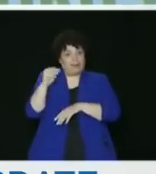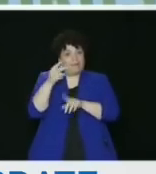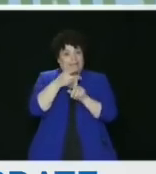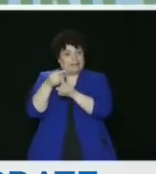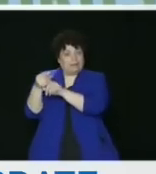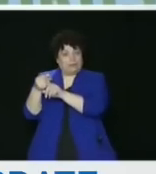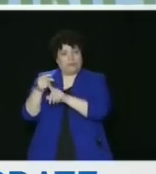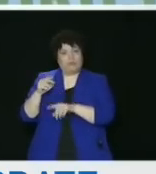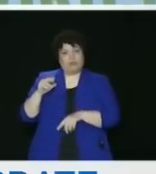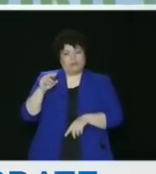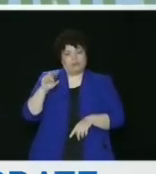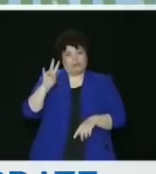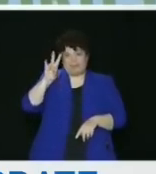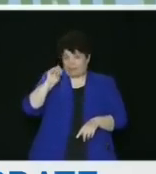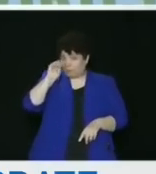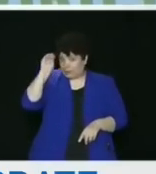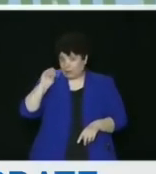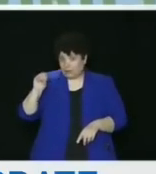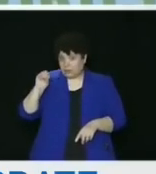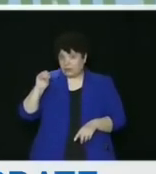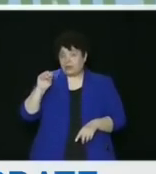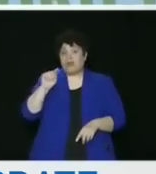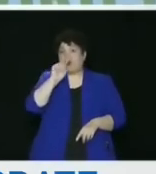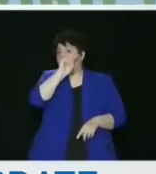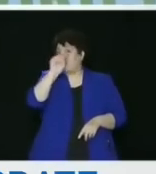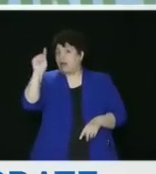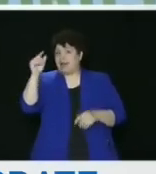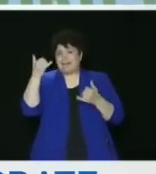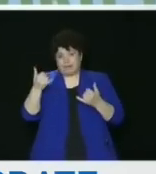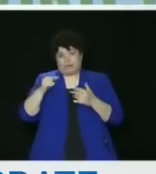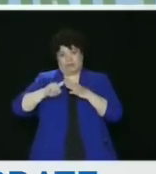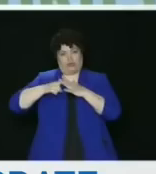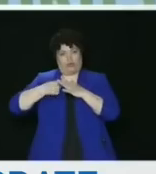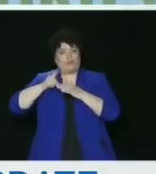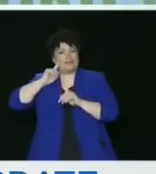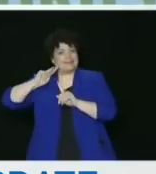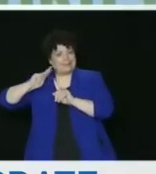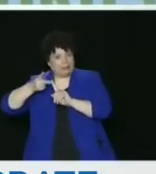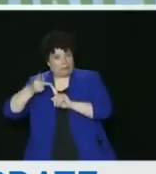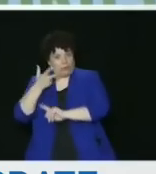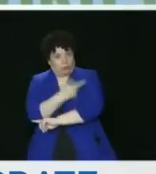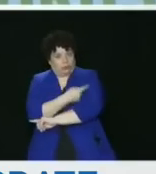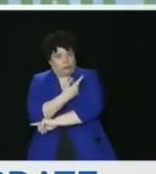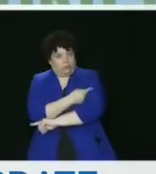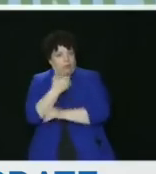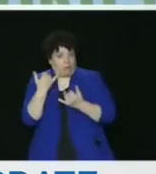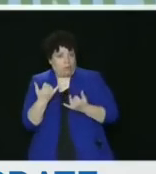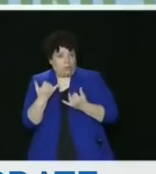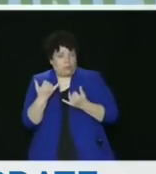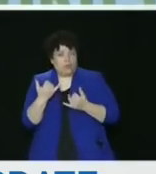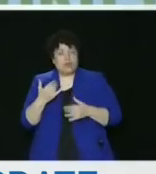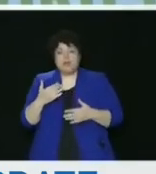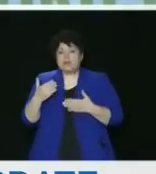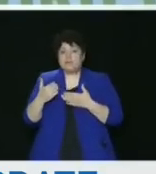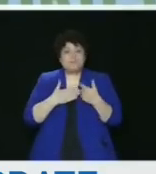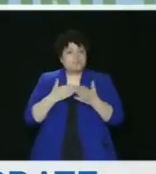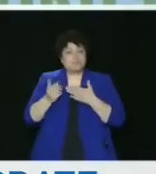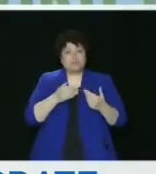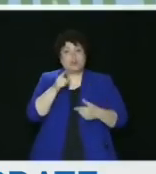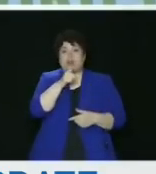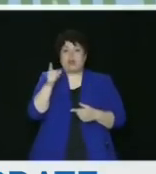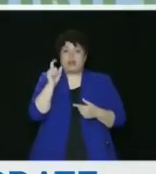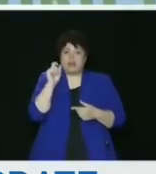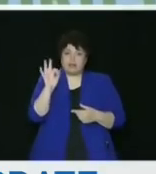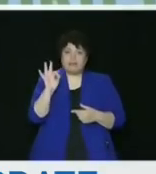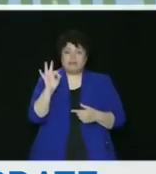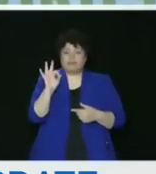already, and many of them have now began their second dose. I think, whether you go for a single